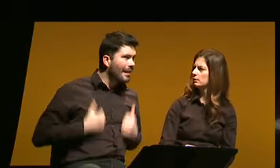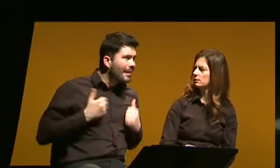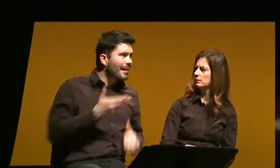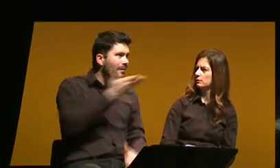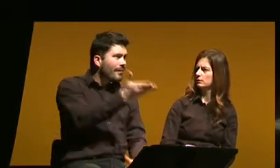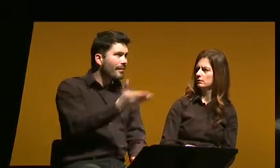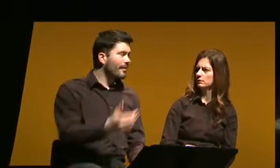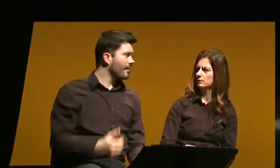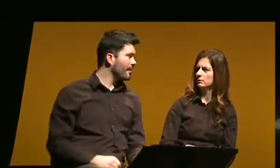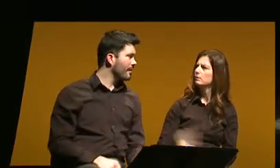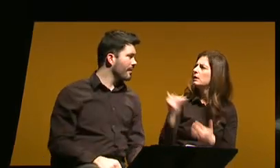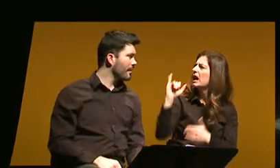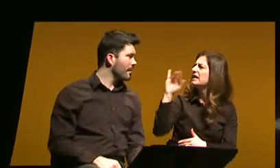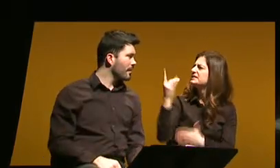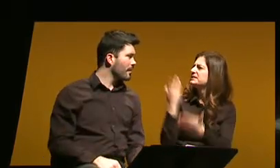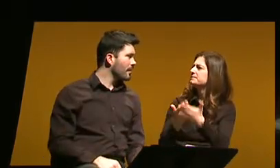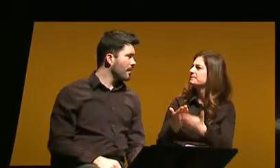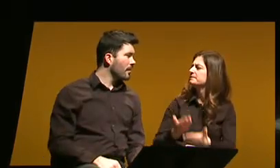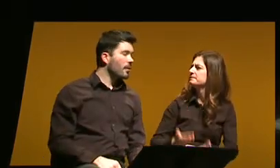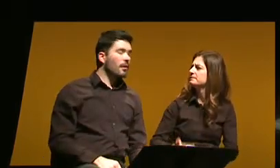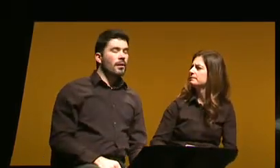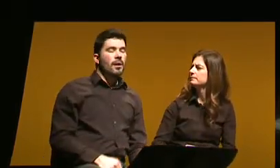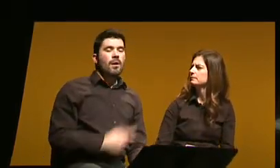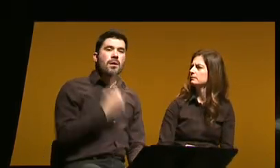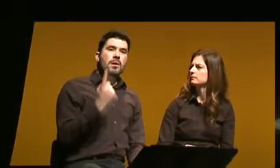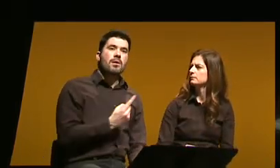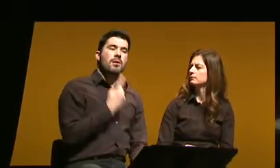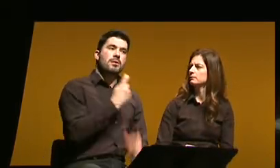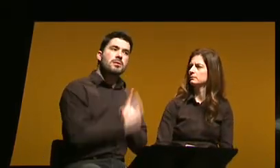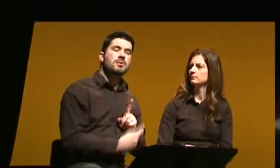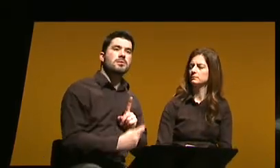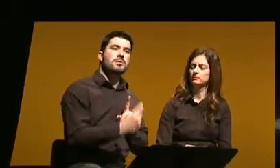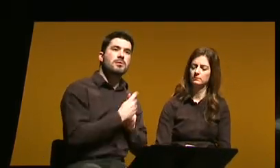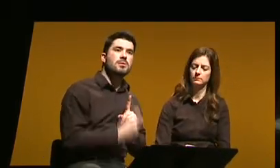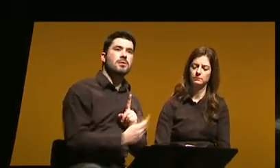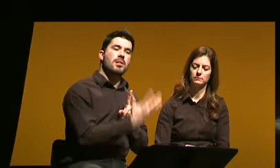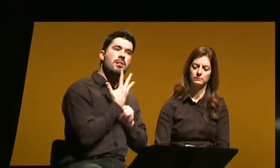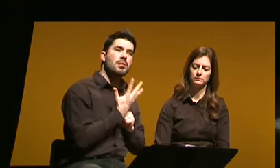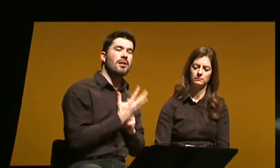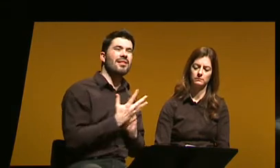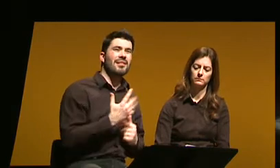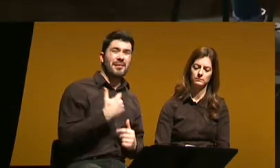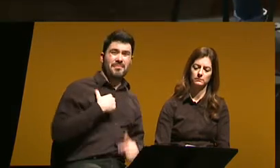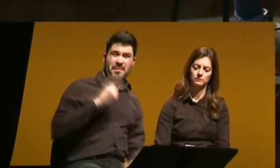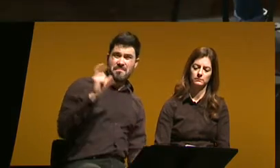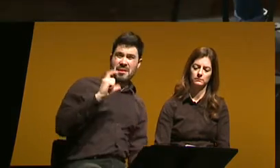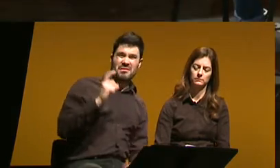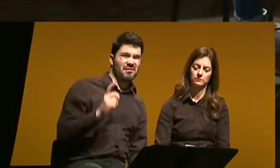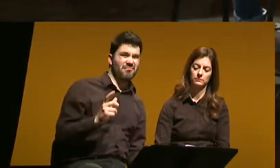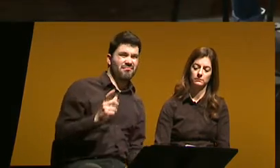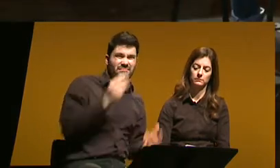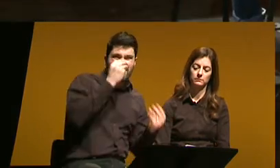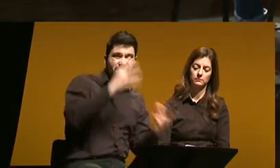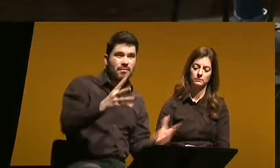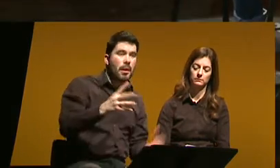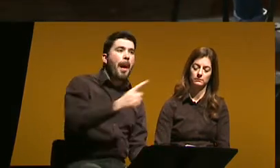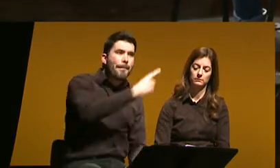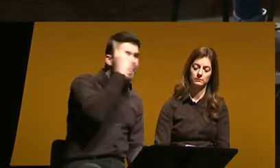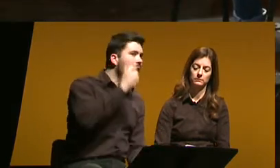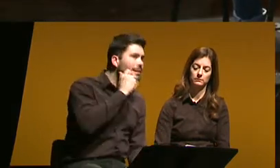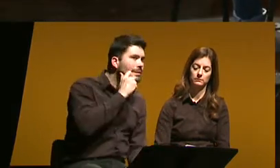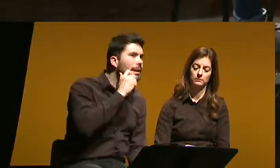here. Let me see your ID. They always have something to say to me. Being a Muslim isn't a problem here. Being black